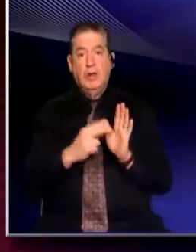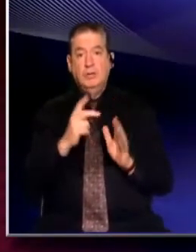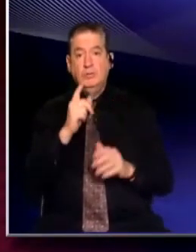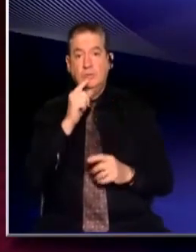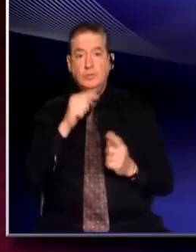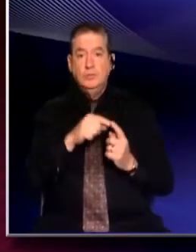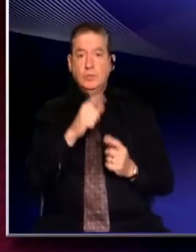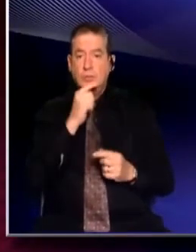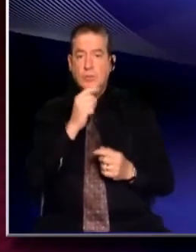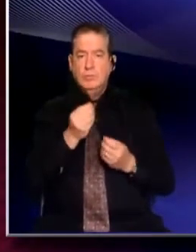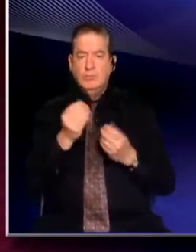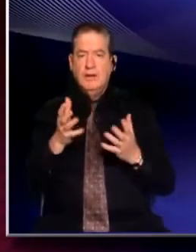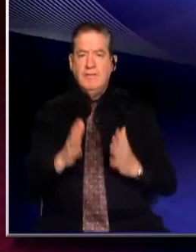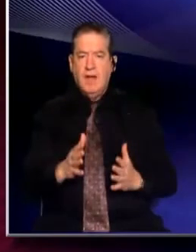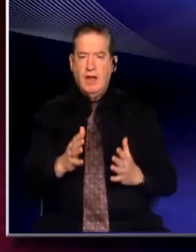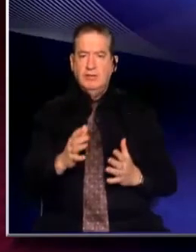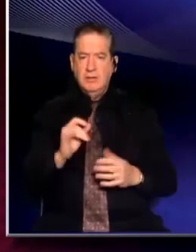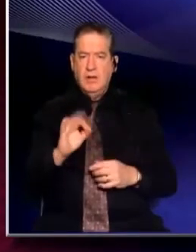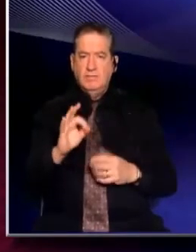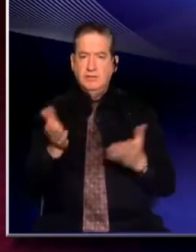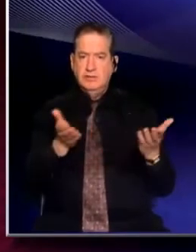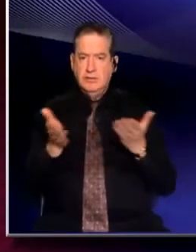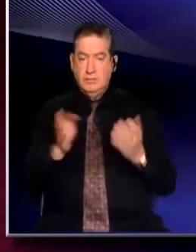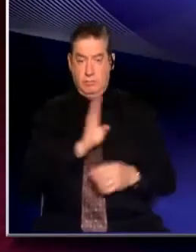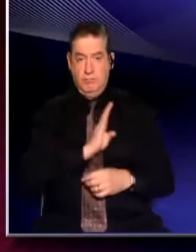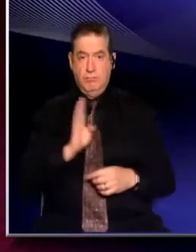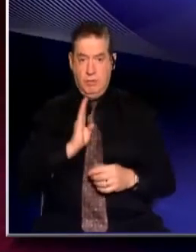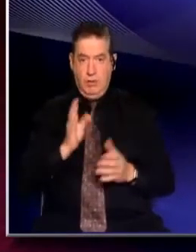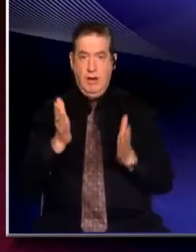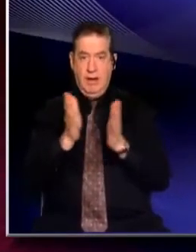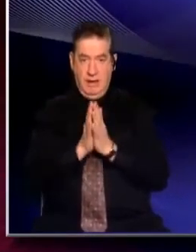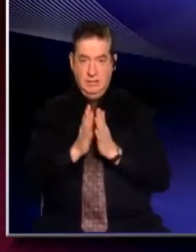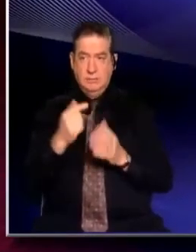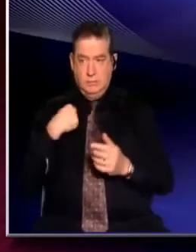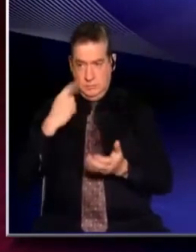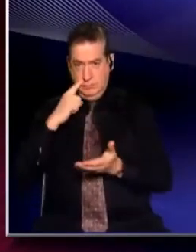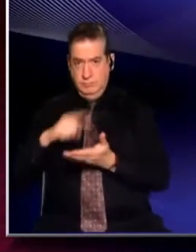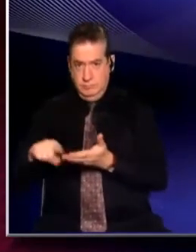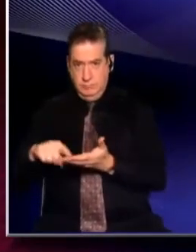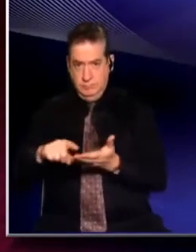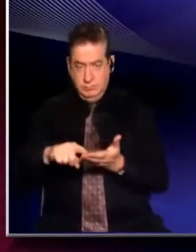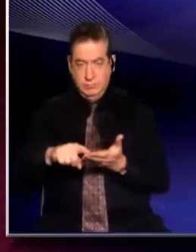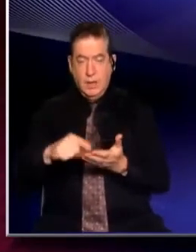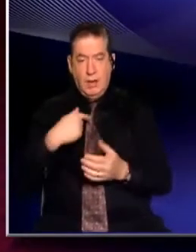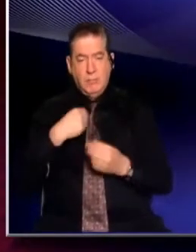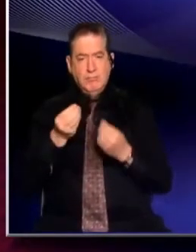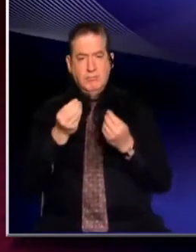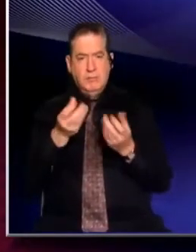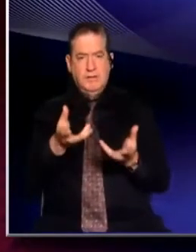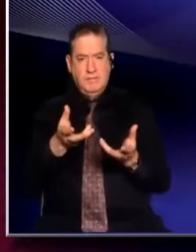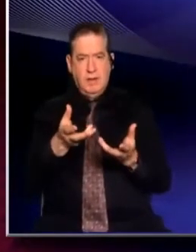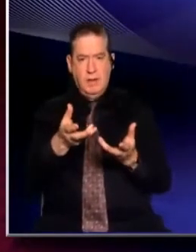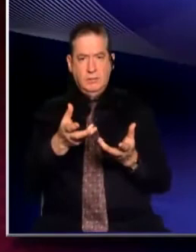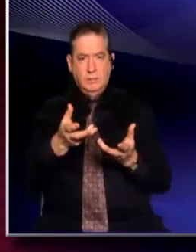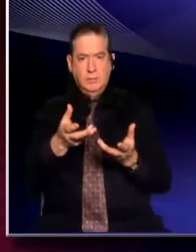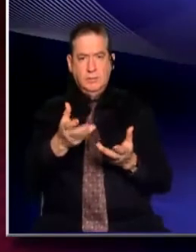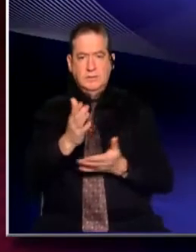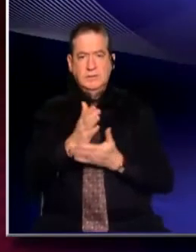of services that the board had asked that we look into. I provide you